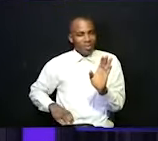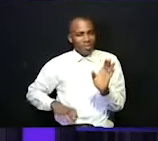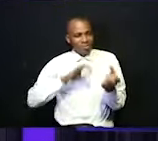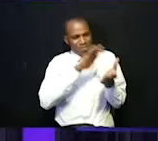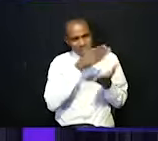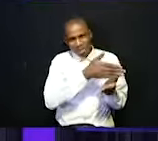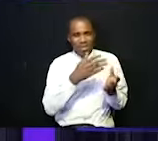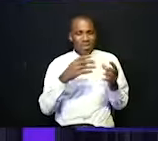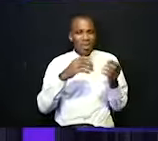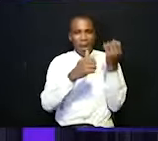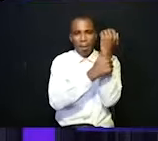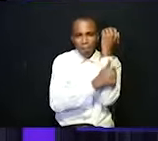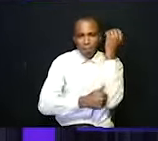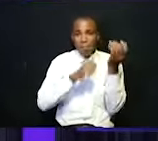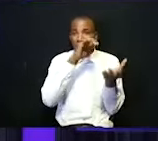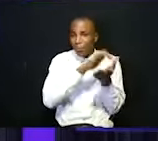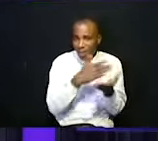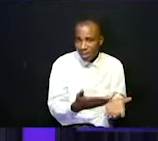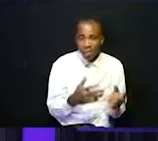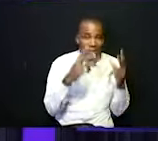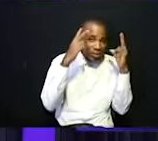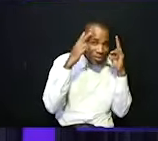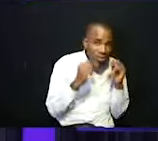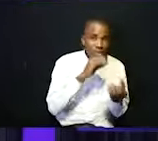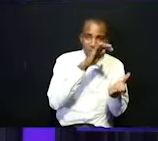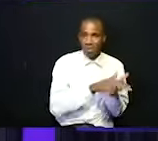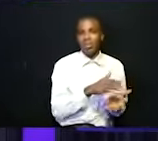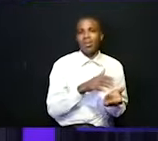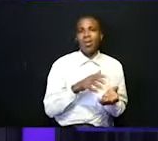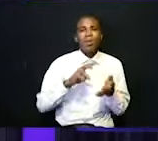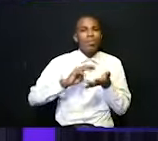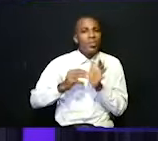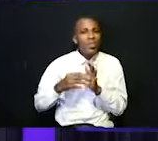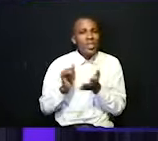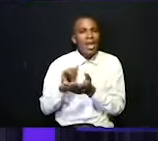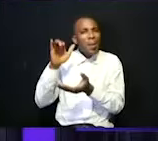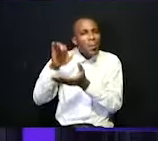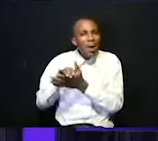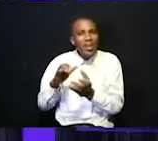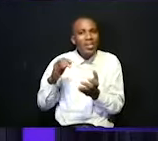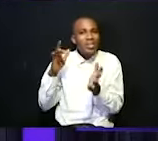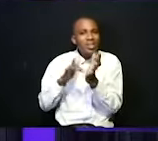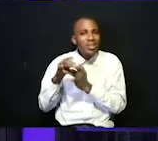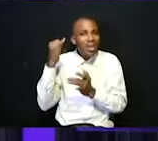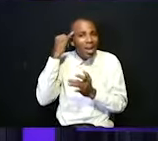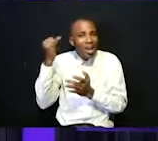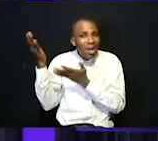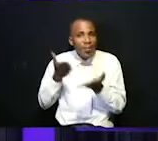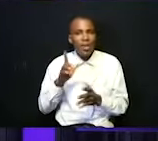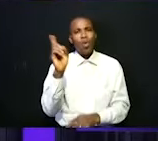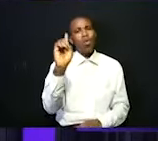married. So we are saying that marriage is not a Christian ordinance in and of itself.